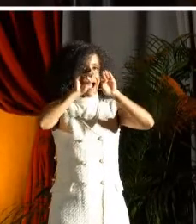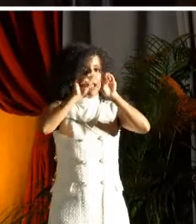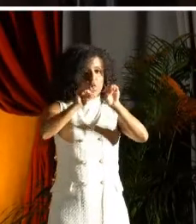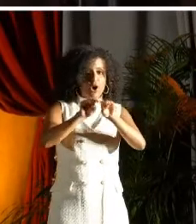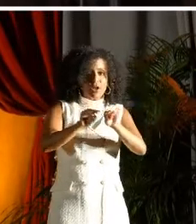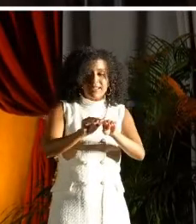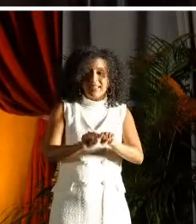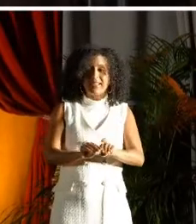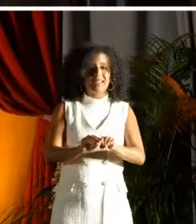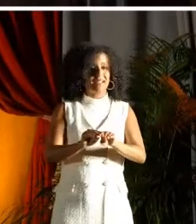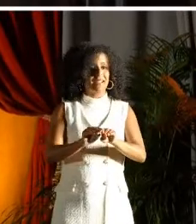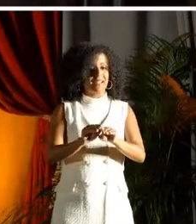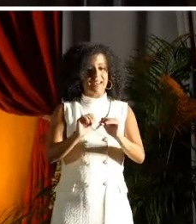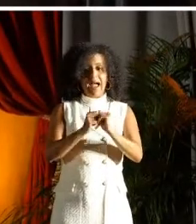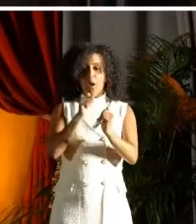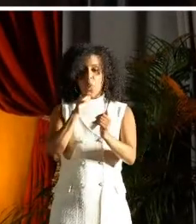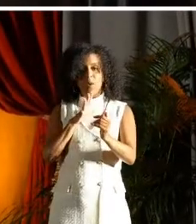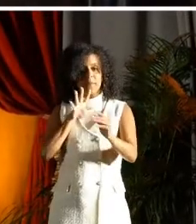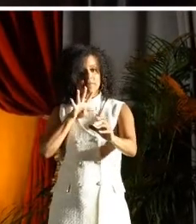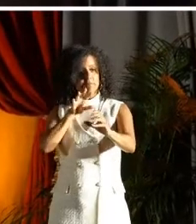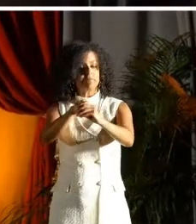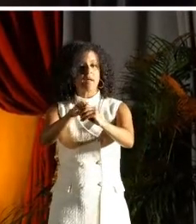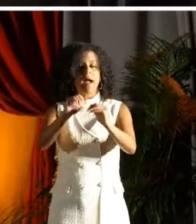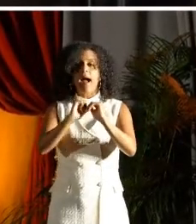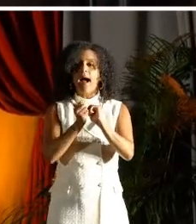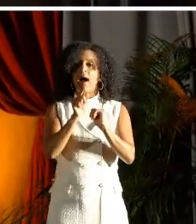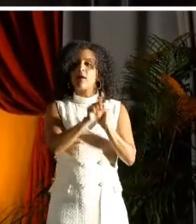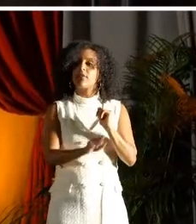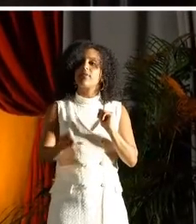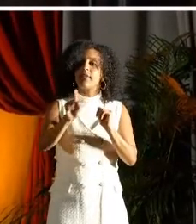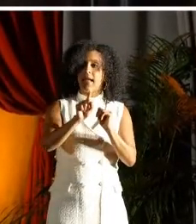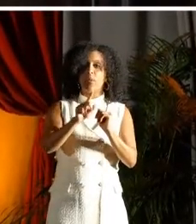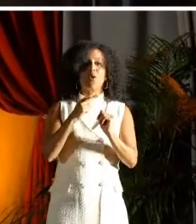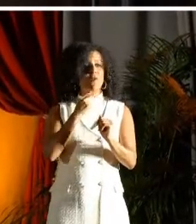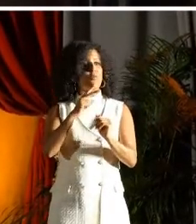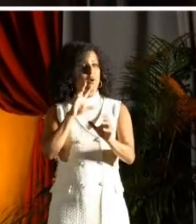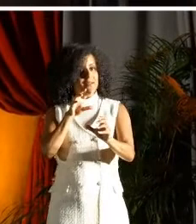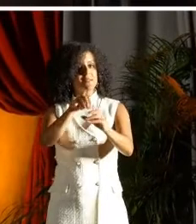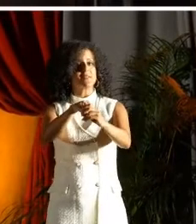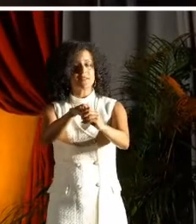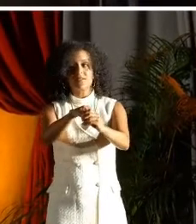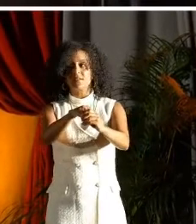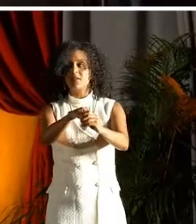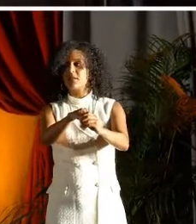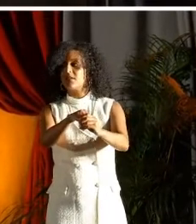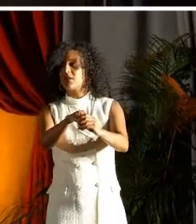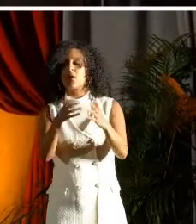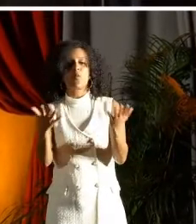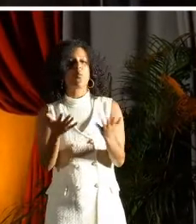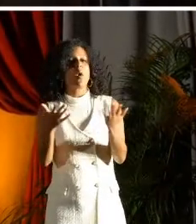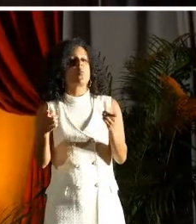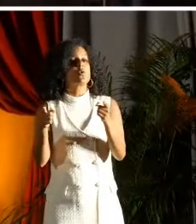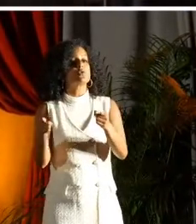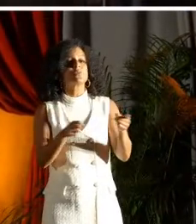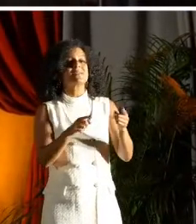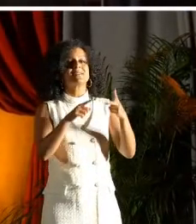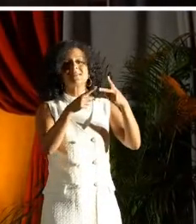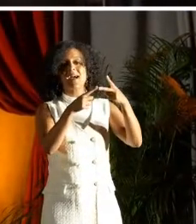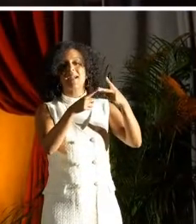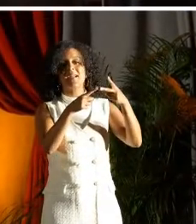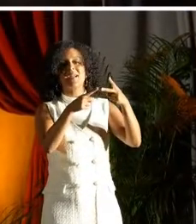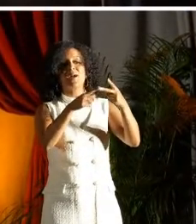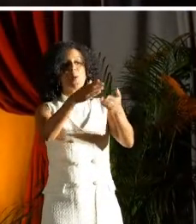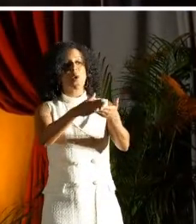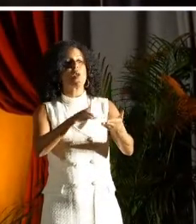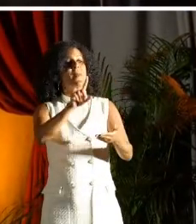of women and how they were a voice, a loud voice for what was going on? The second part of my